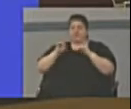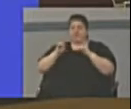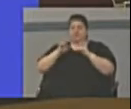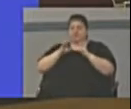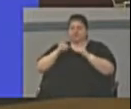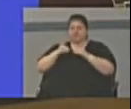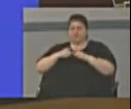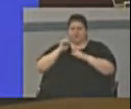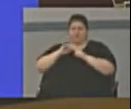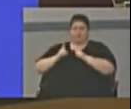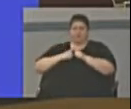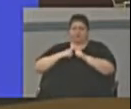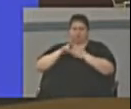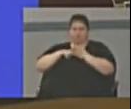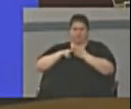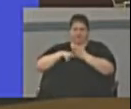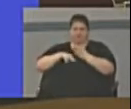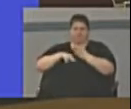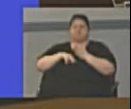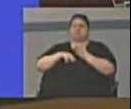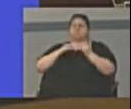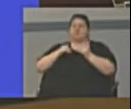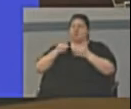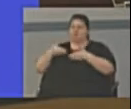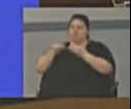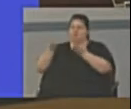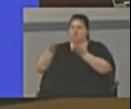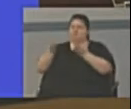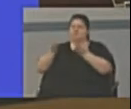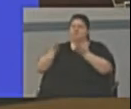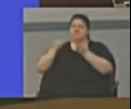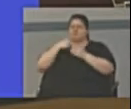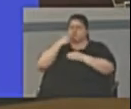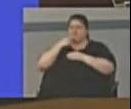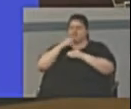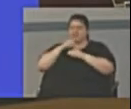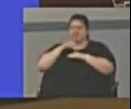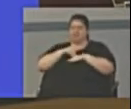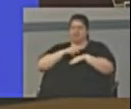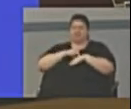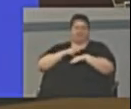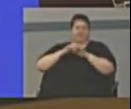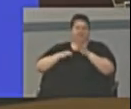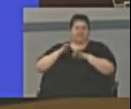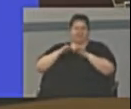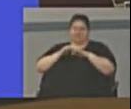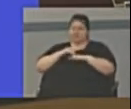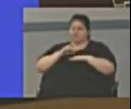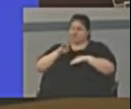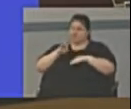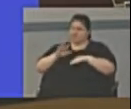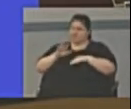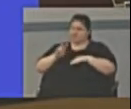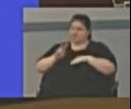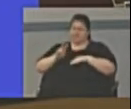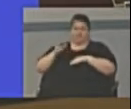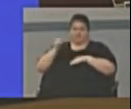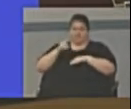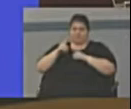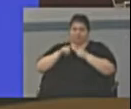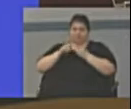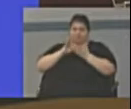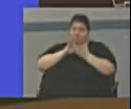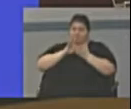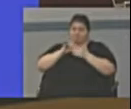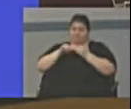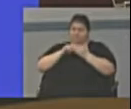for the first reading. I'll open the public hearing at 7:52. I have no one signed up to speak on this agenda item.